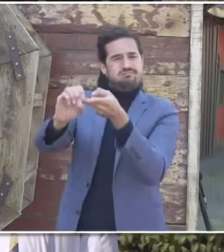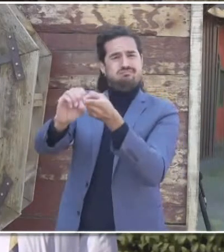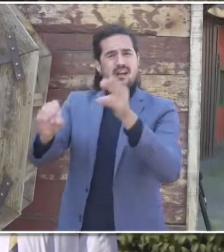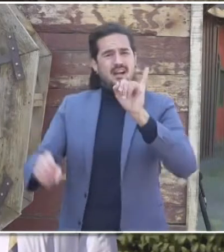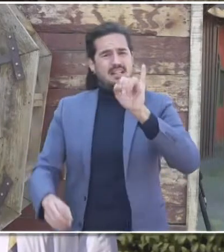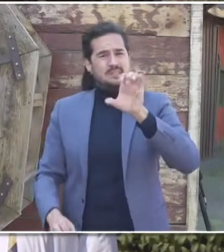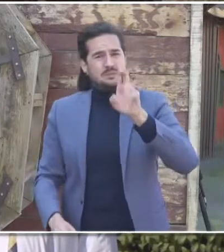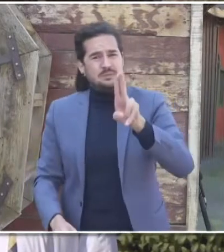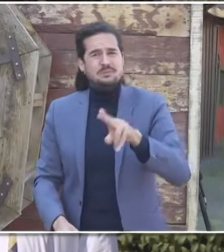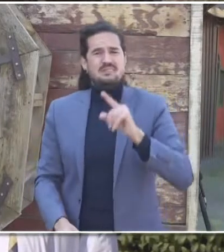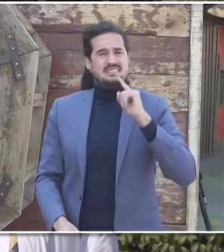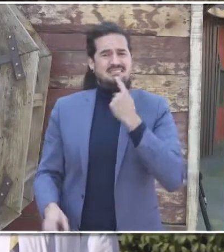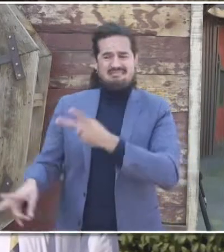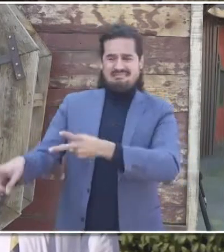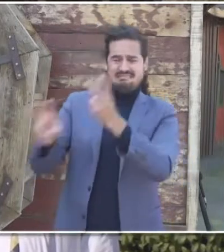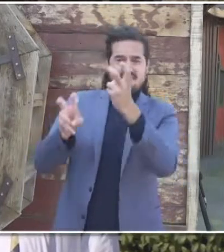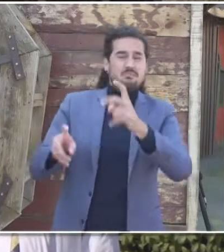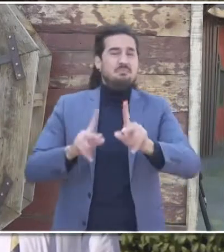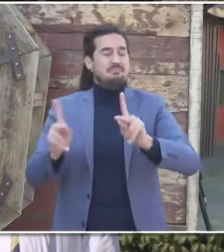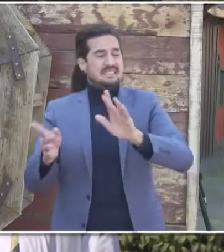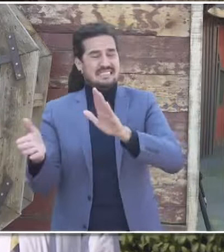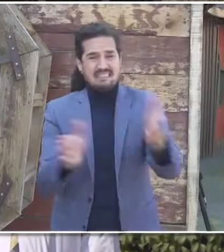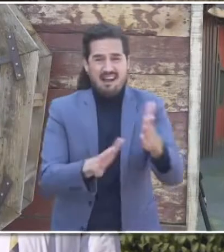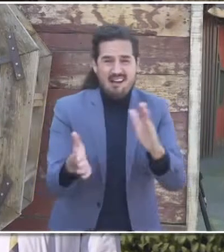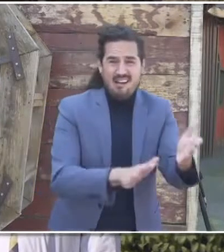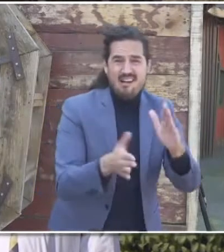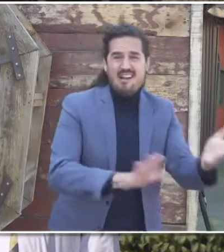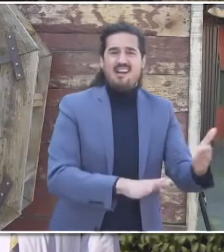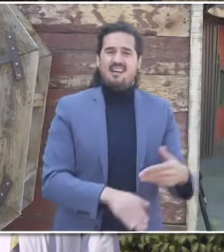died, unfortunately. We all have that. And there